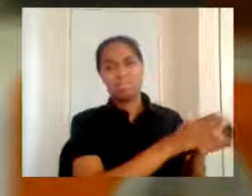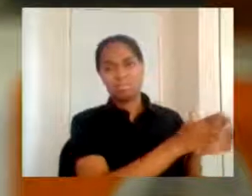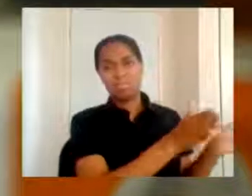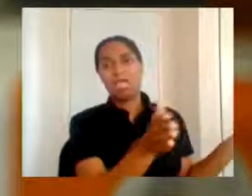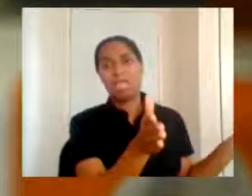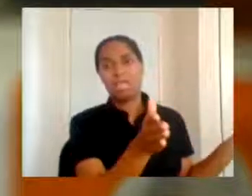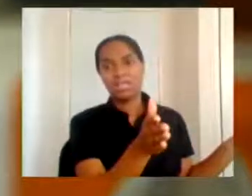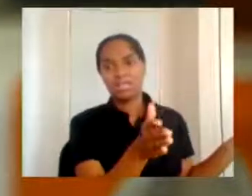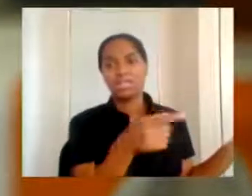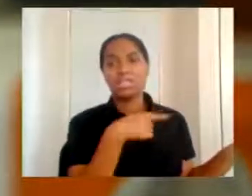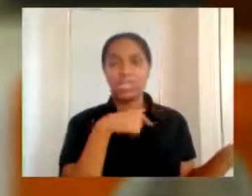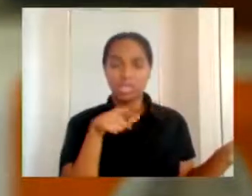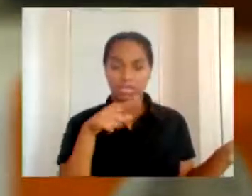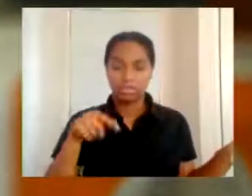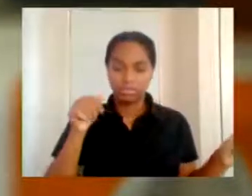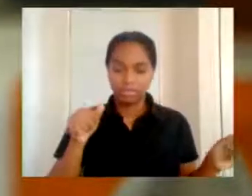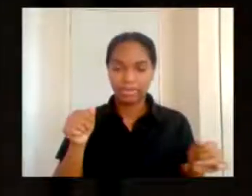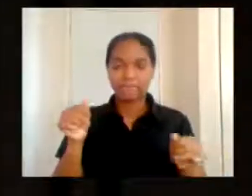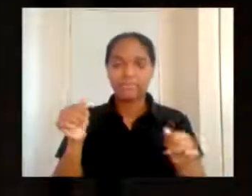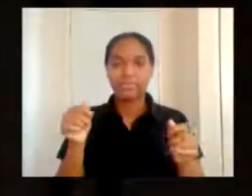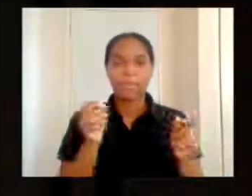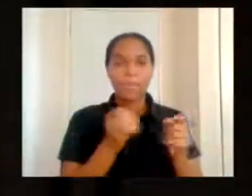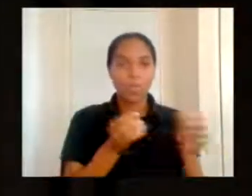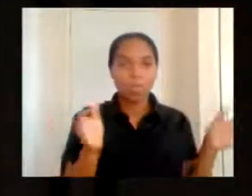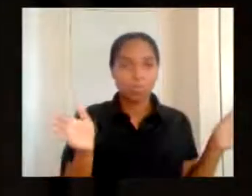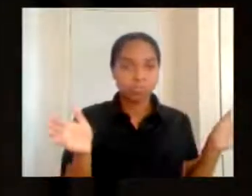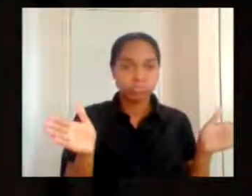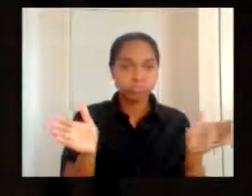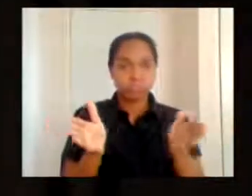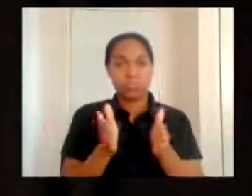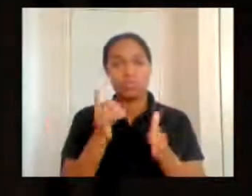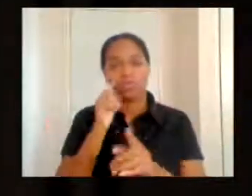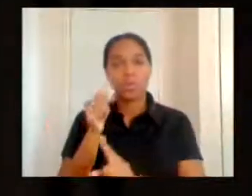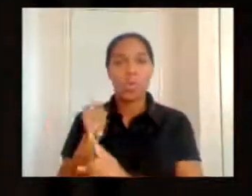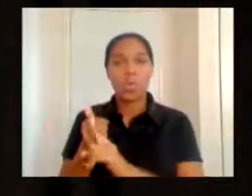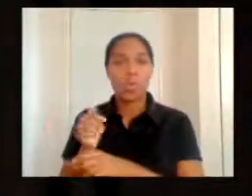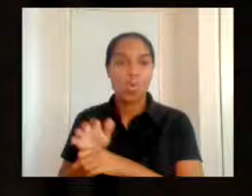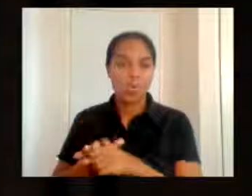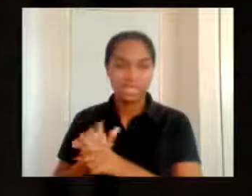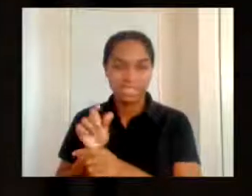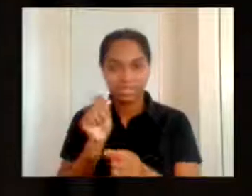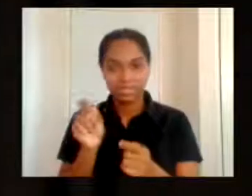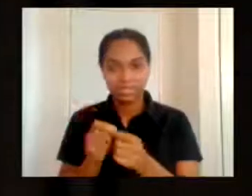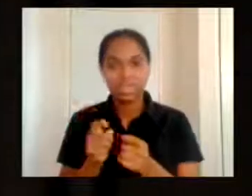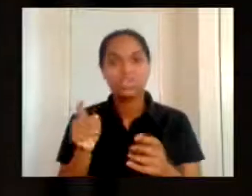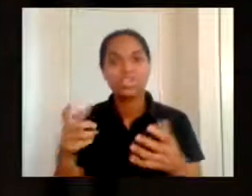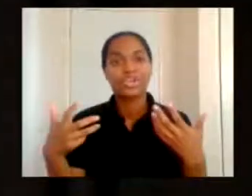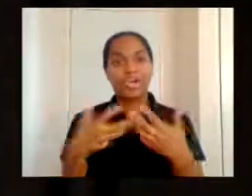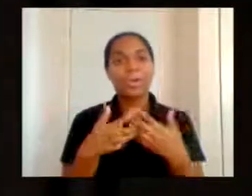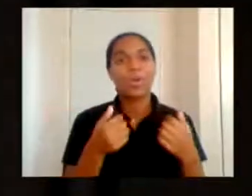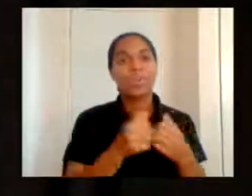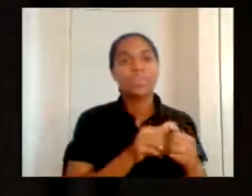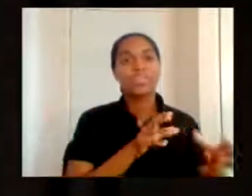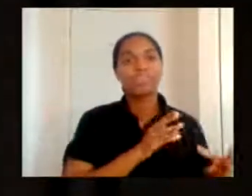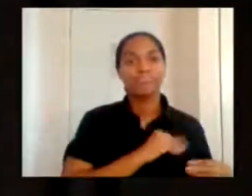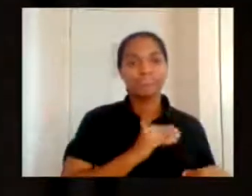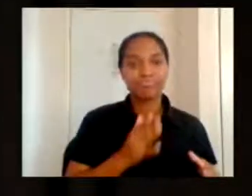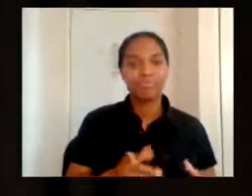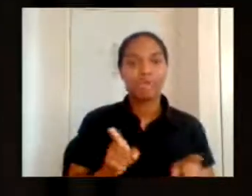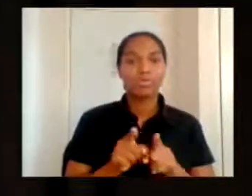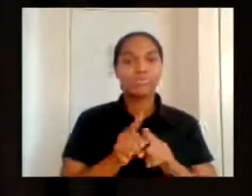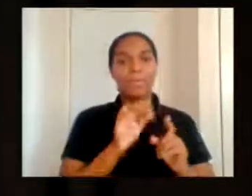and by narrowing it down even further. So it's a collaboration between the receiver and also by the